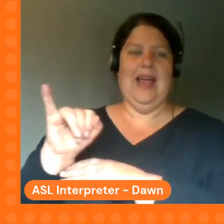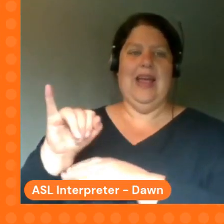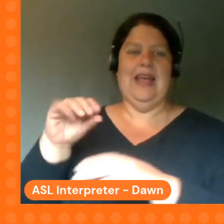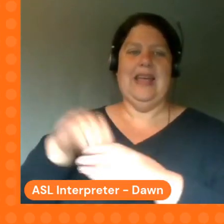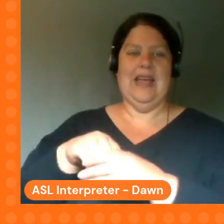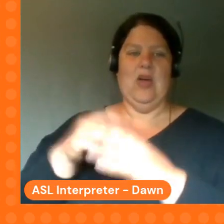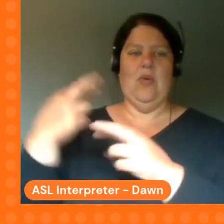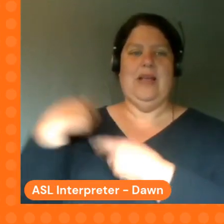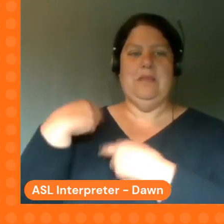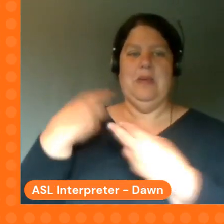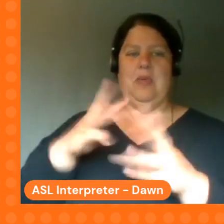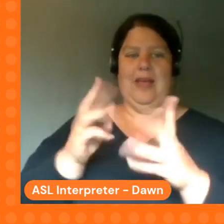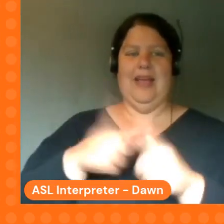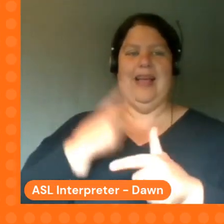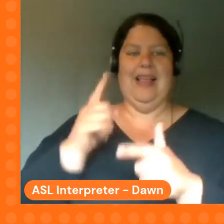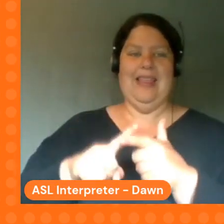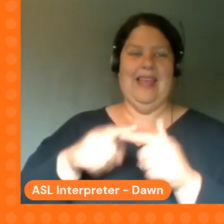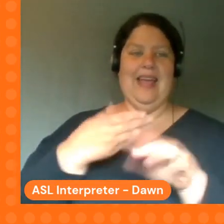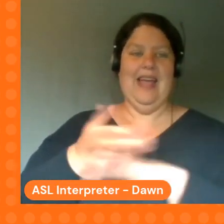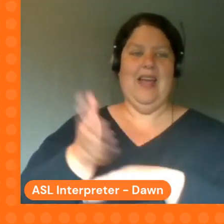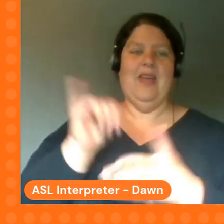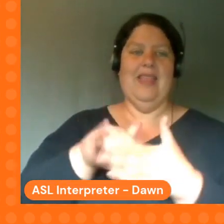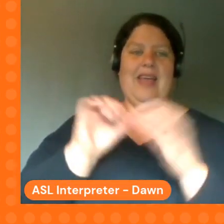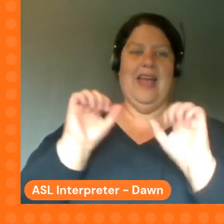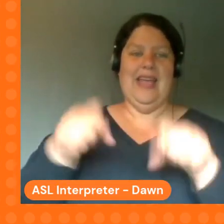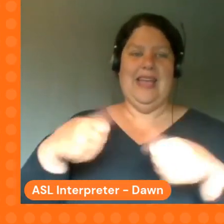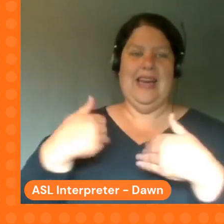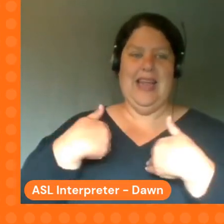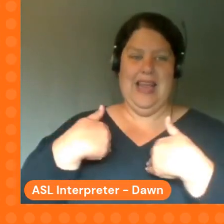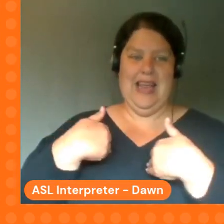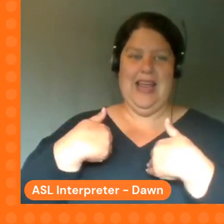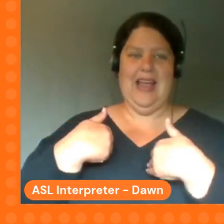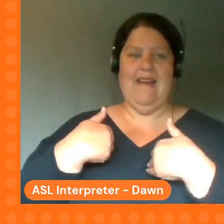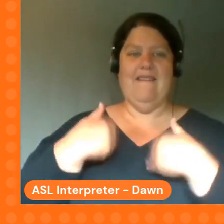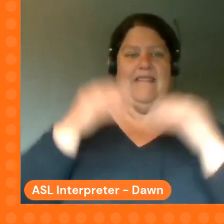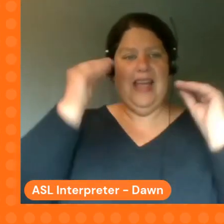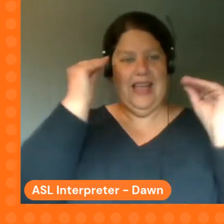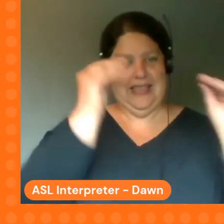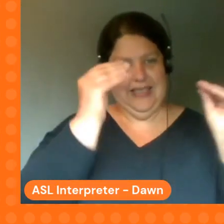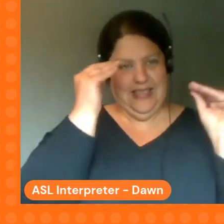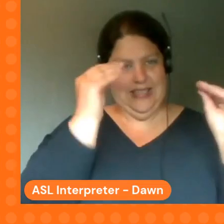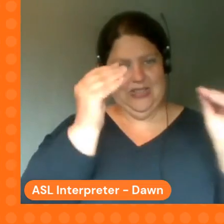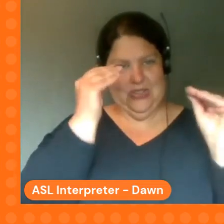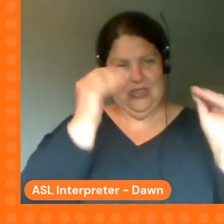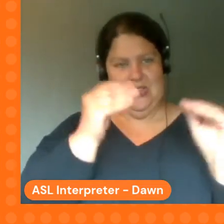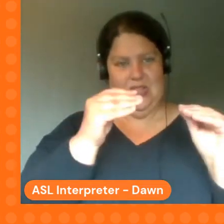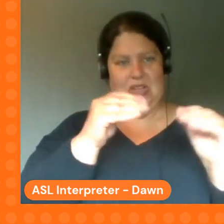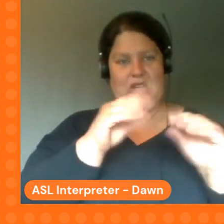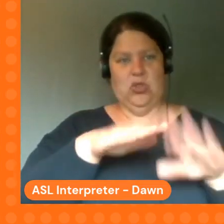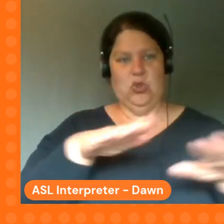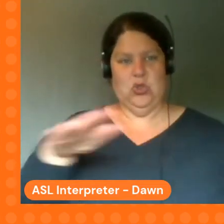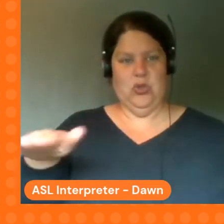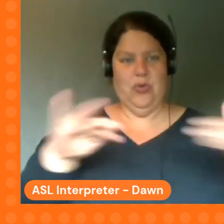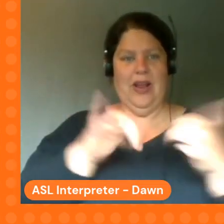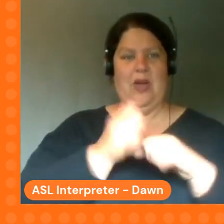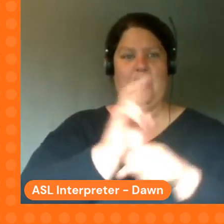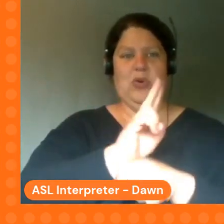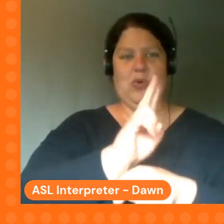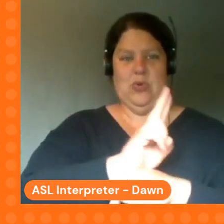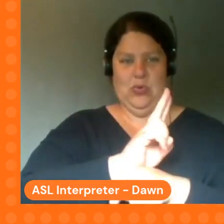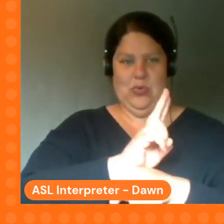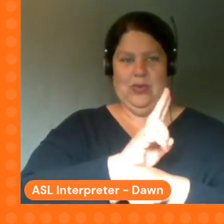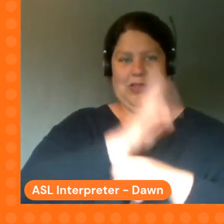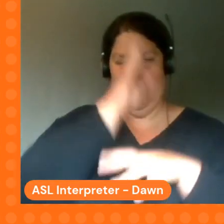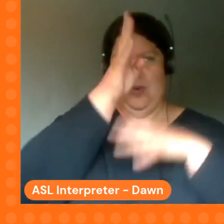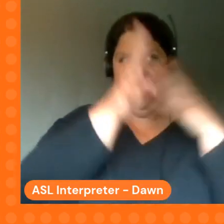then after that they can have educate students how to use AI in a smart and creative and responsible way.